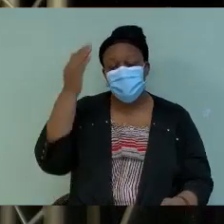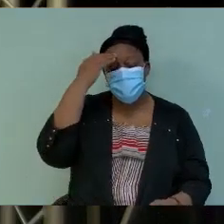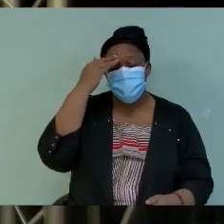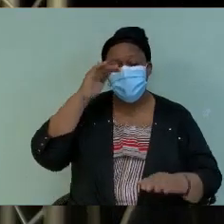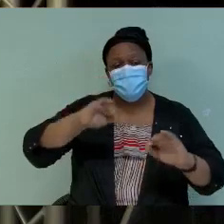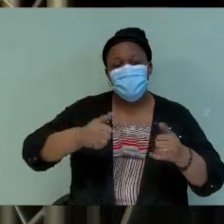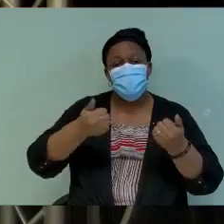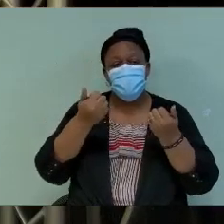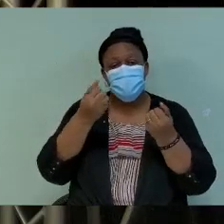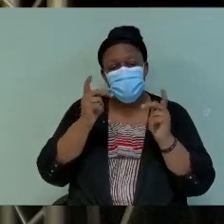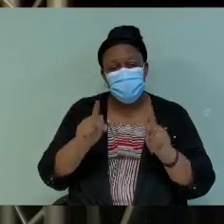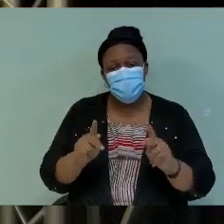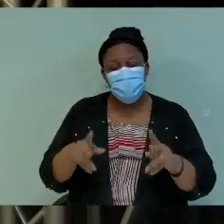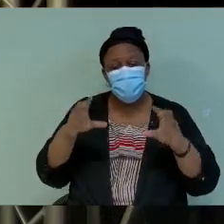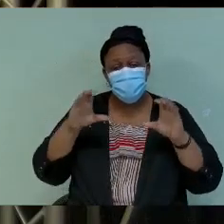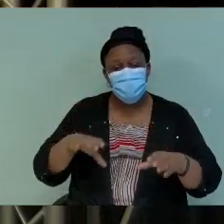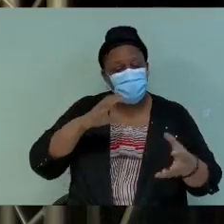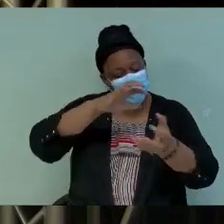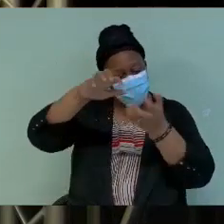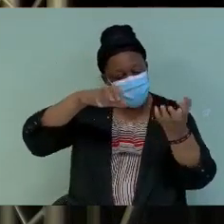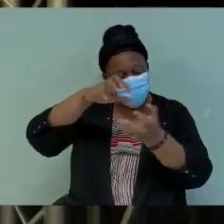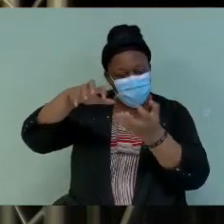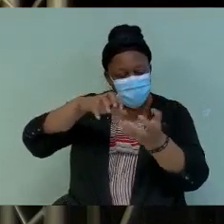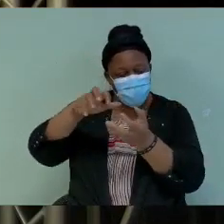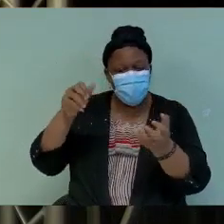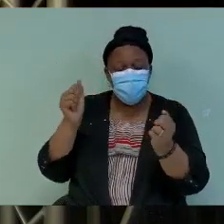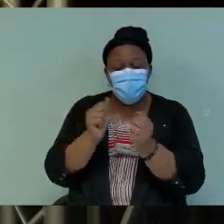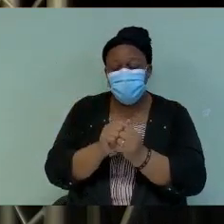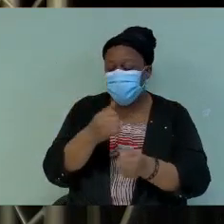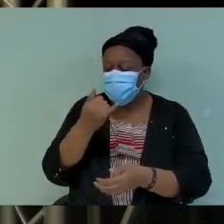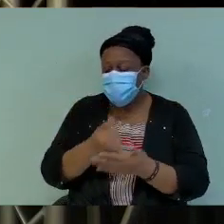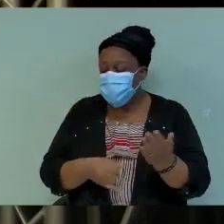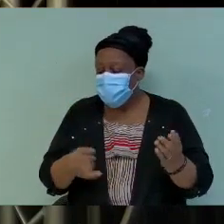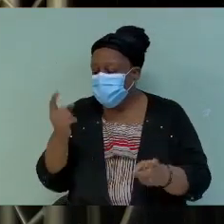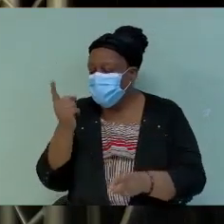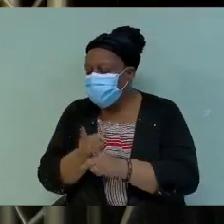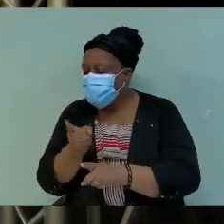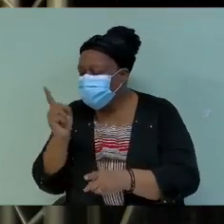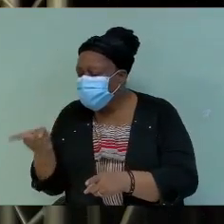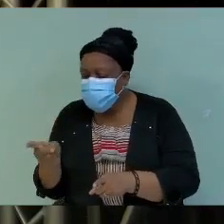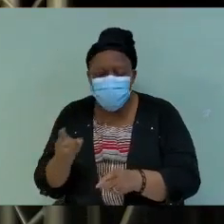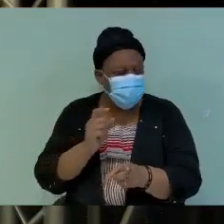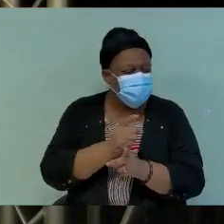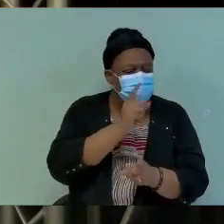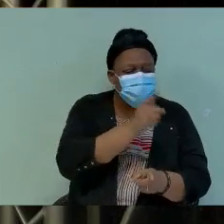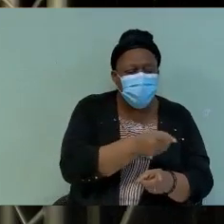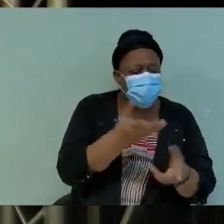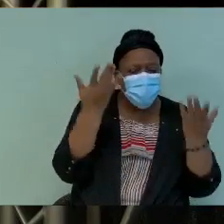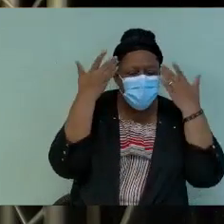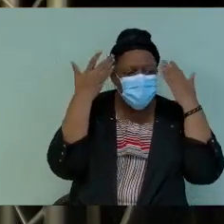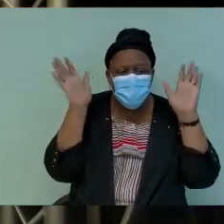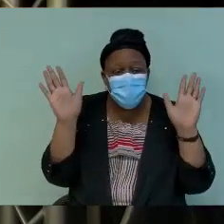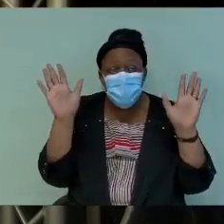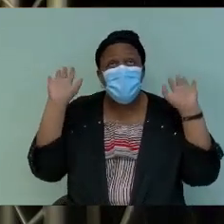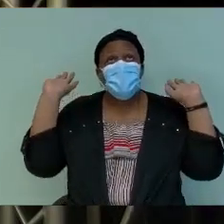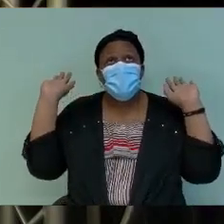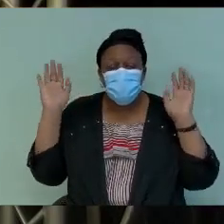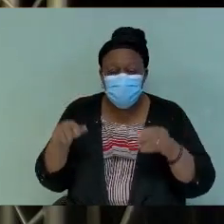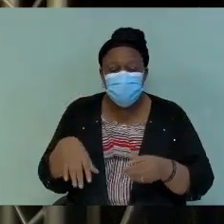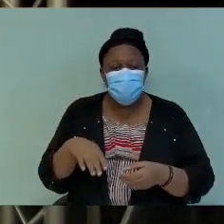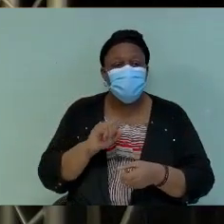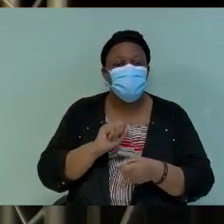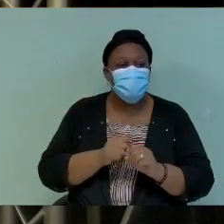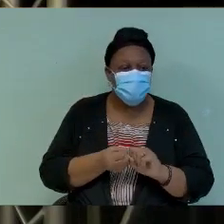there, and sometimes you have difficulty determining what is credible information or not. But to answer the question, I think it's important for me